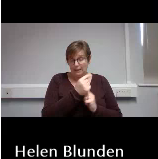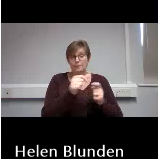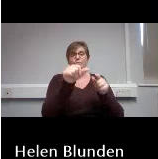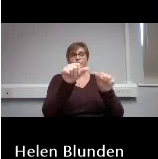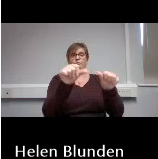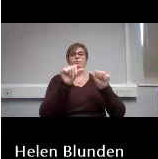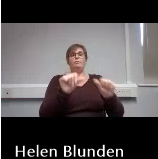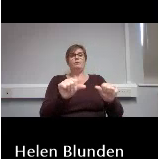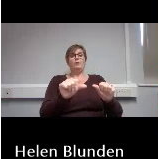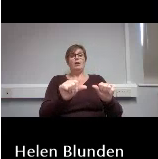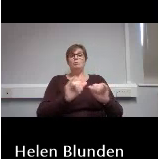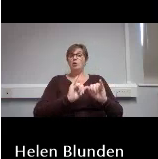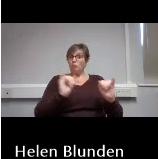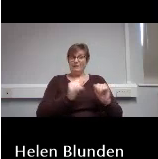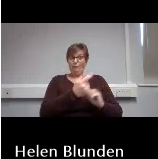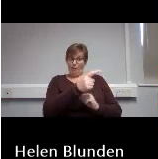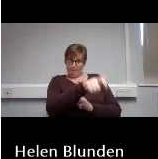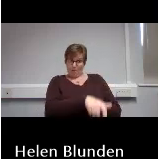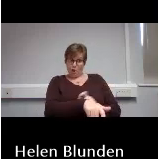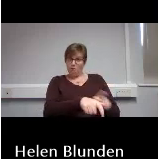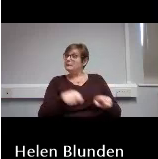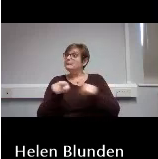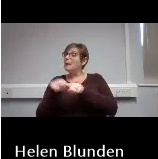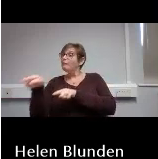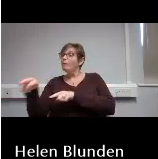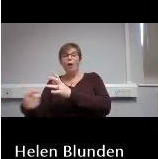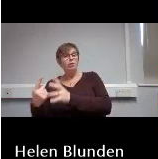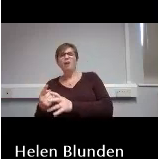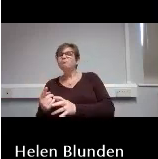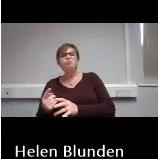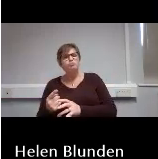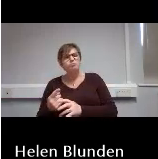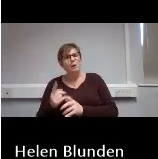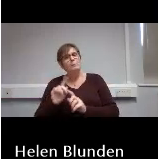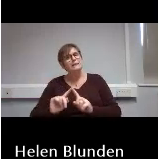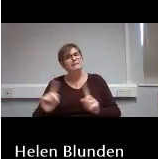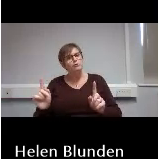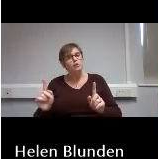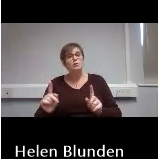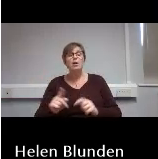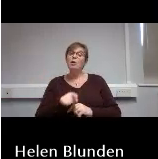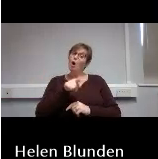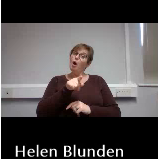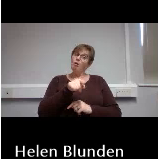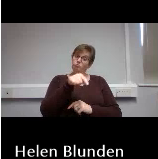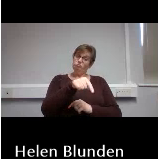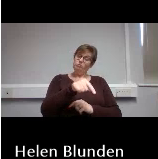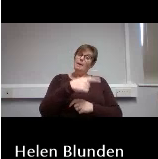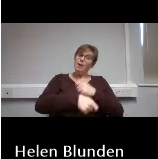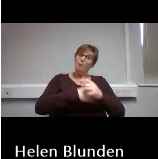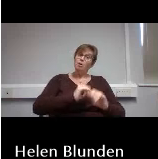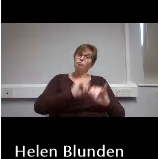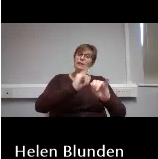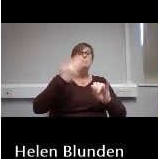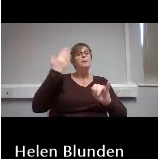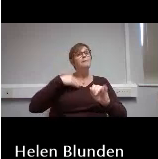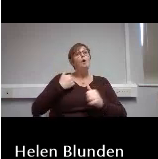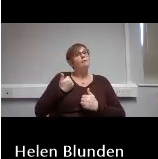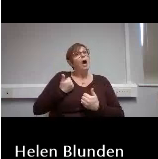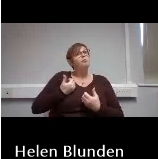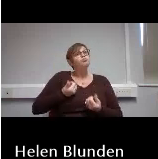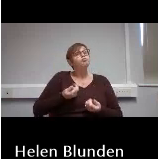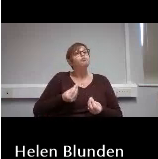What is a crisis for one person may not be so for another. And what becomes a crisis may not have been a crisis before, and